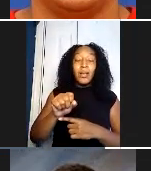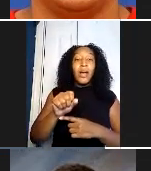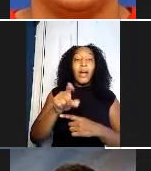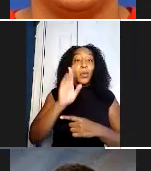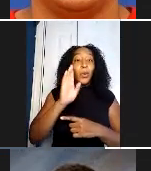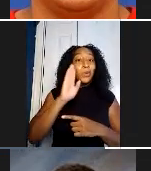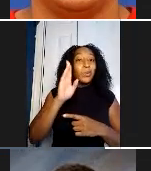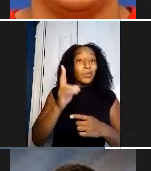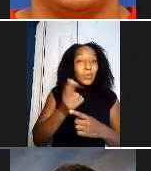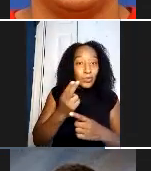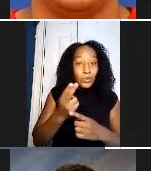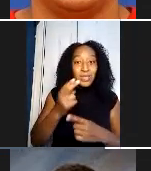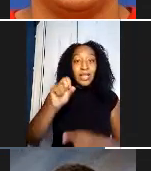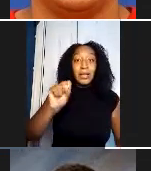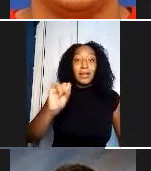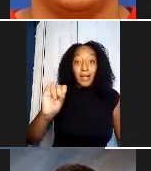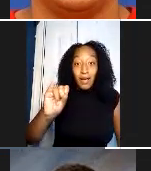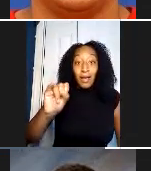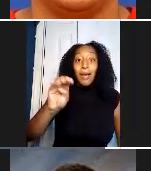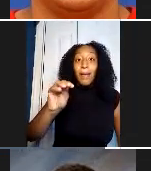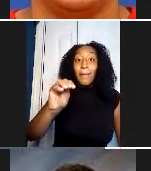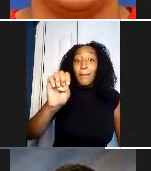that constitute physical science.